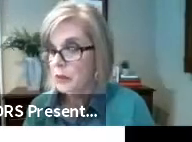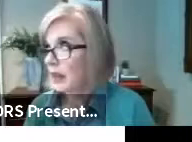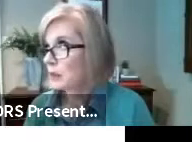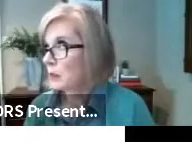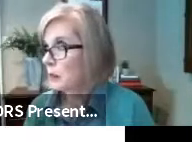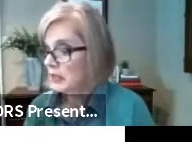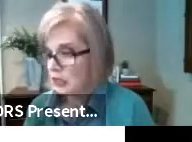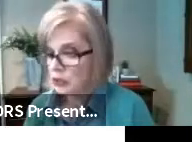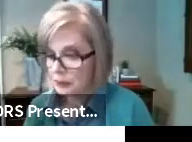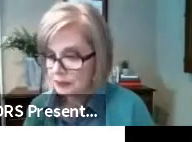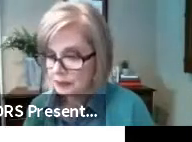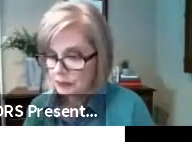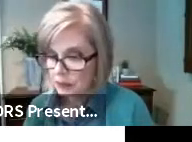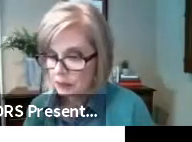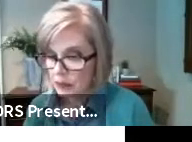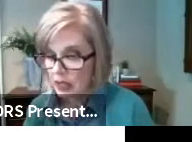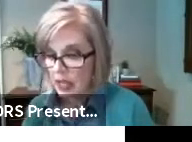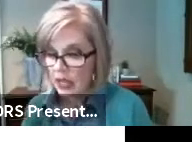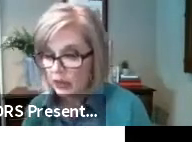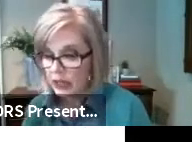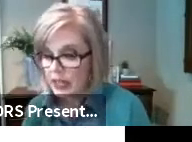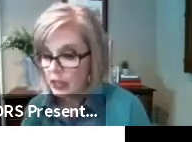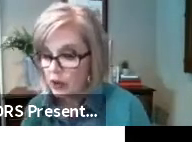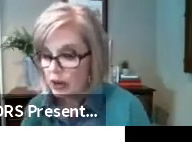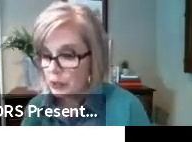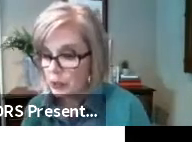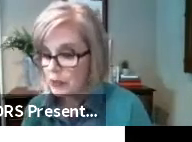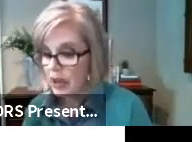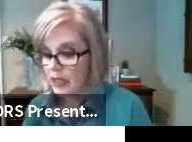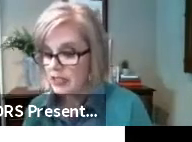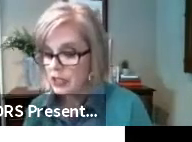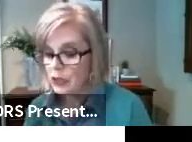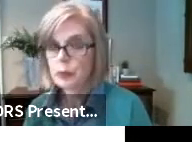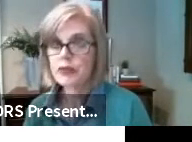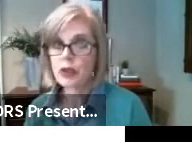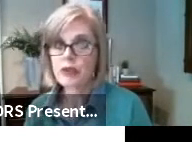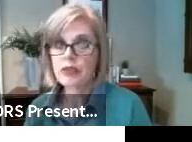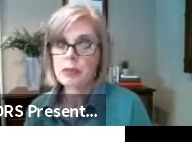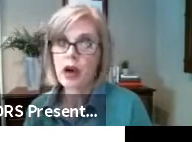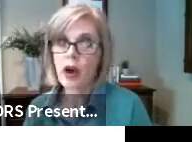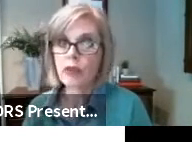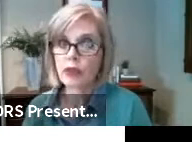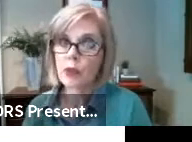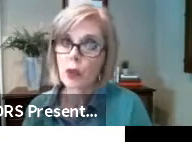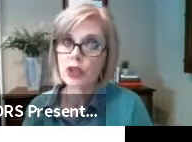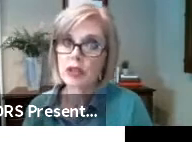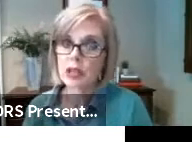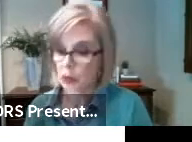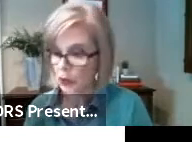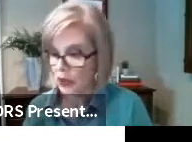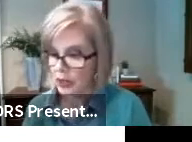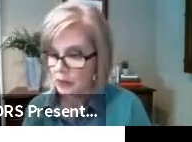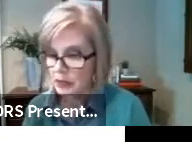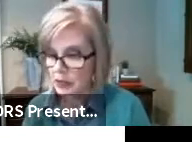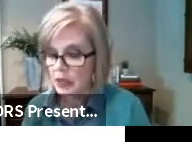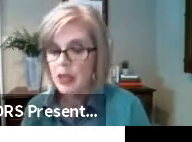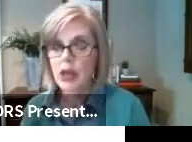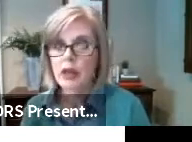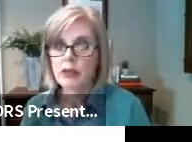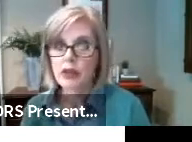reach their maximum potential. Here at ADRS, we provide a continuum of services by offering four unique